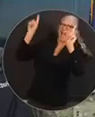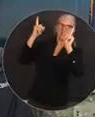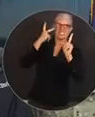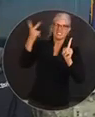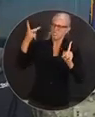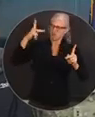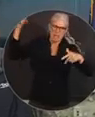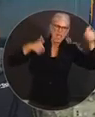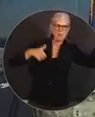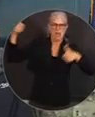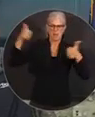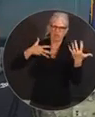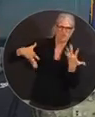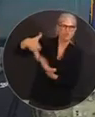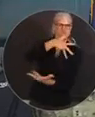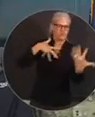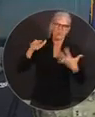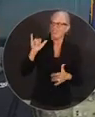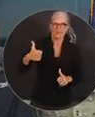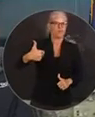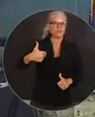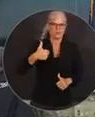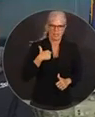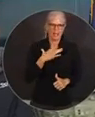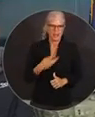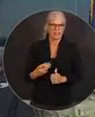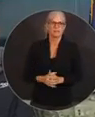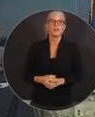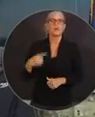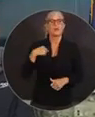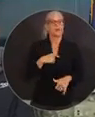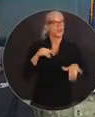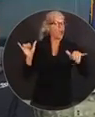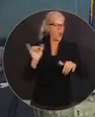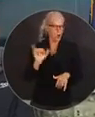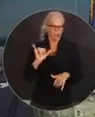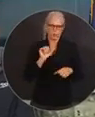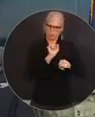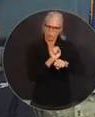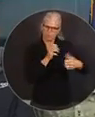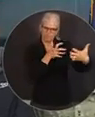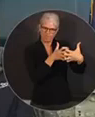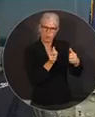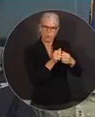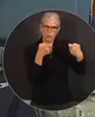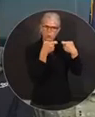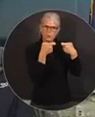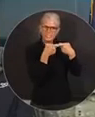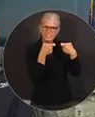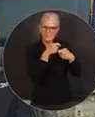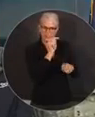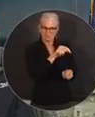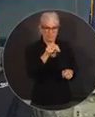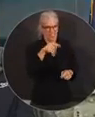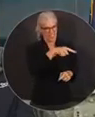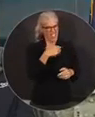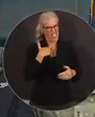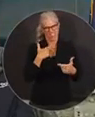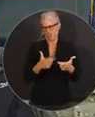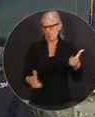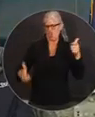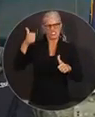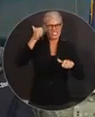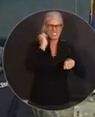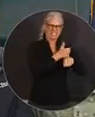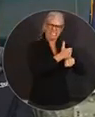do it here. We have also worked with the utilities to have the largest staging of utility